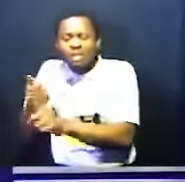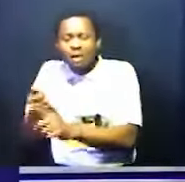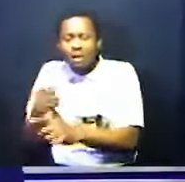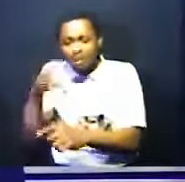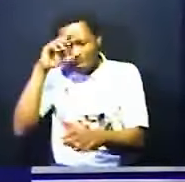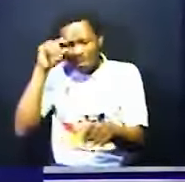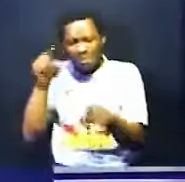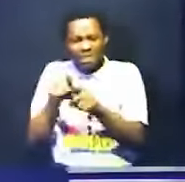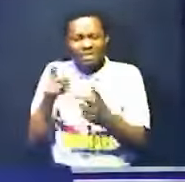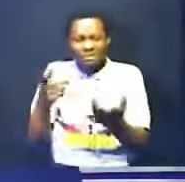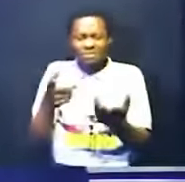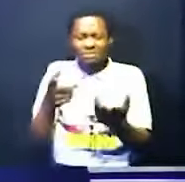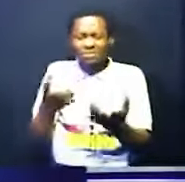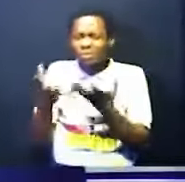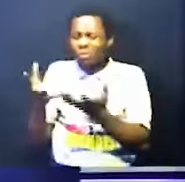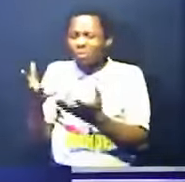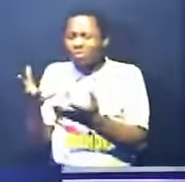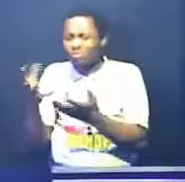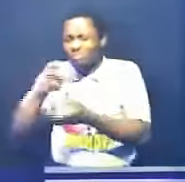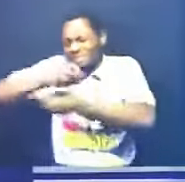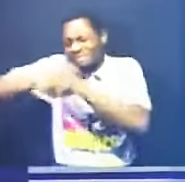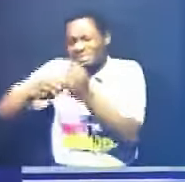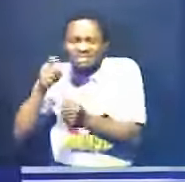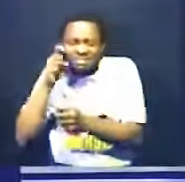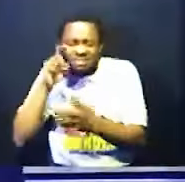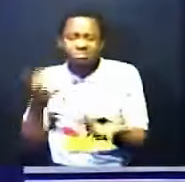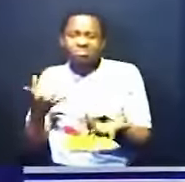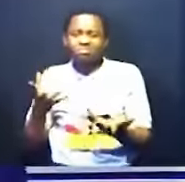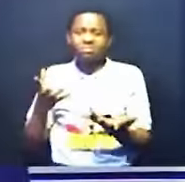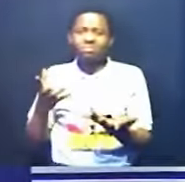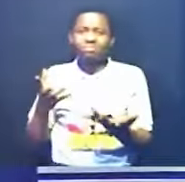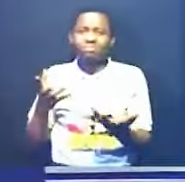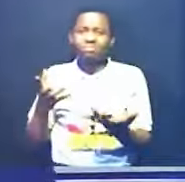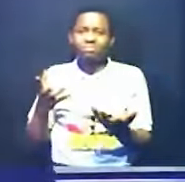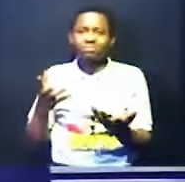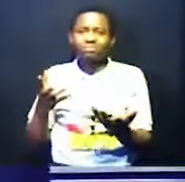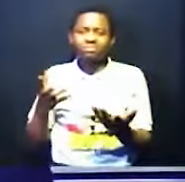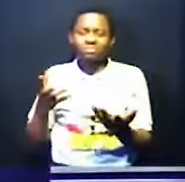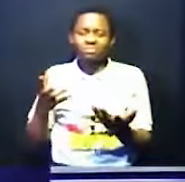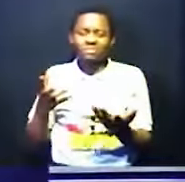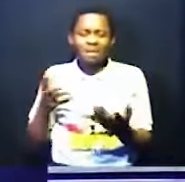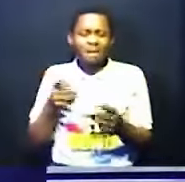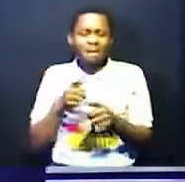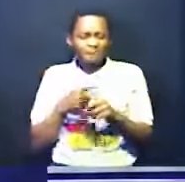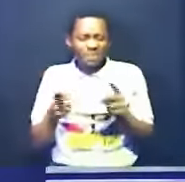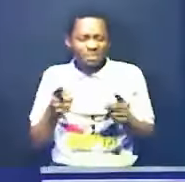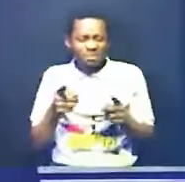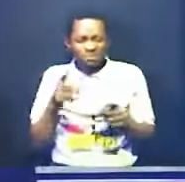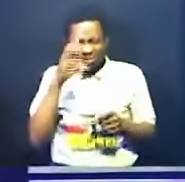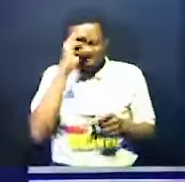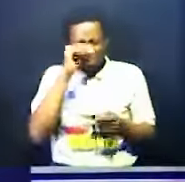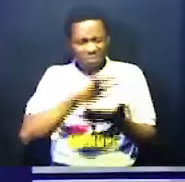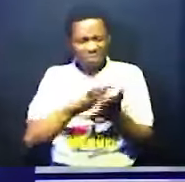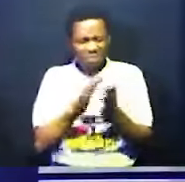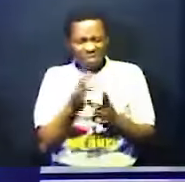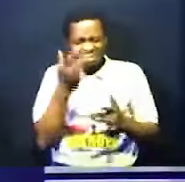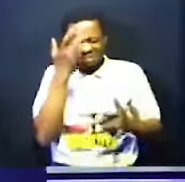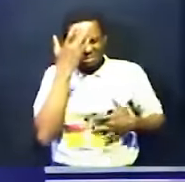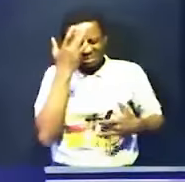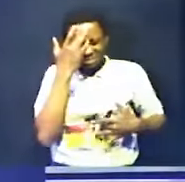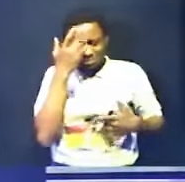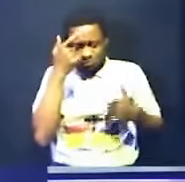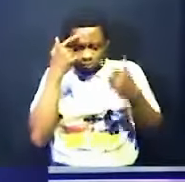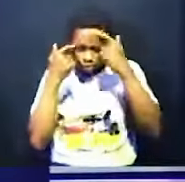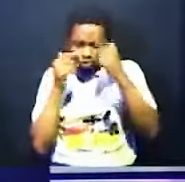knew that this thing cannot be done in Israel, but he was sick because of her sister. Now, so that was how charming she